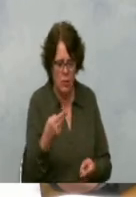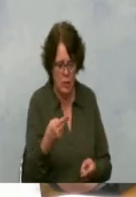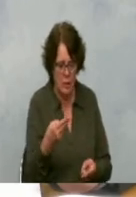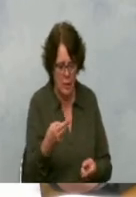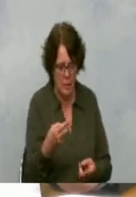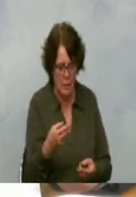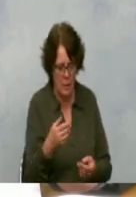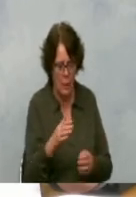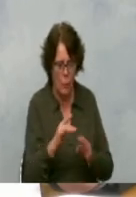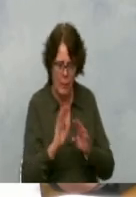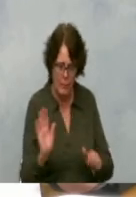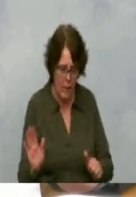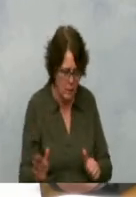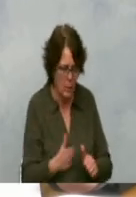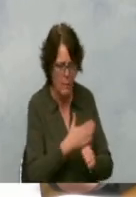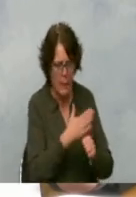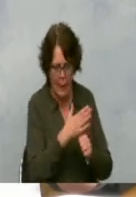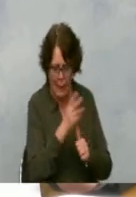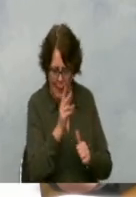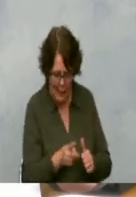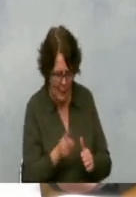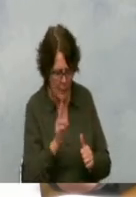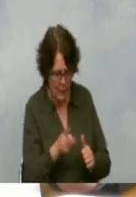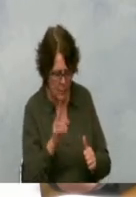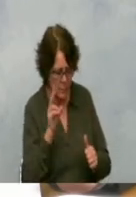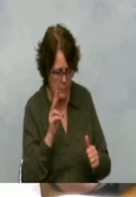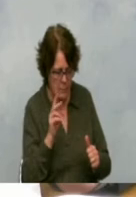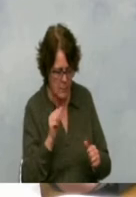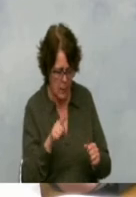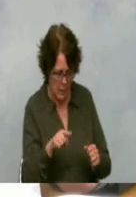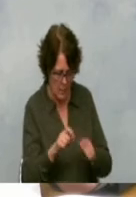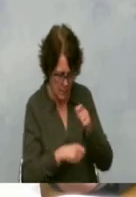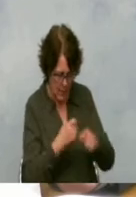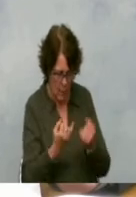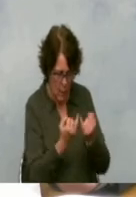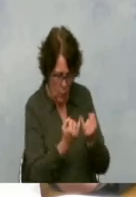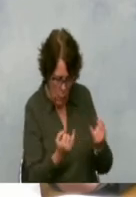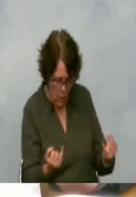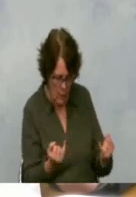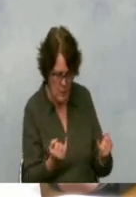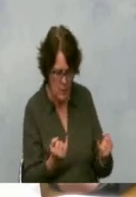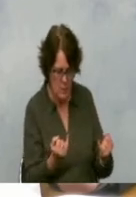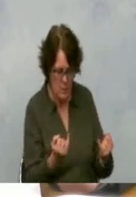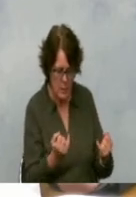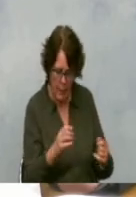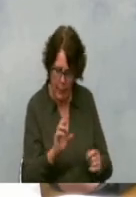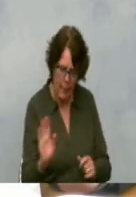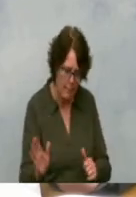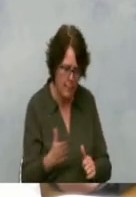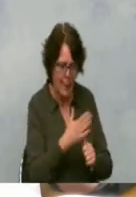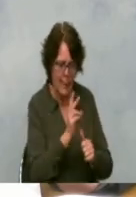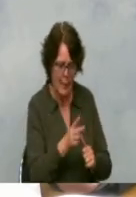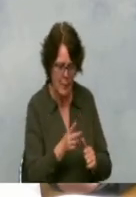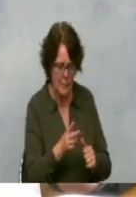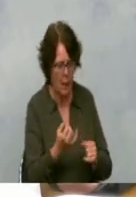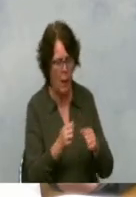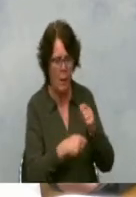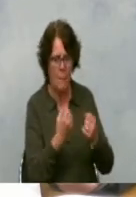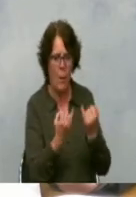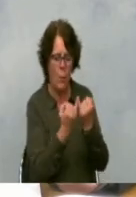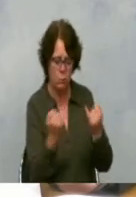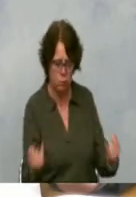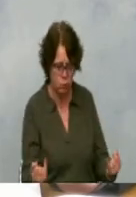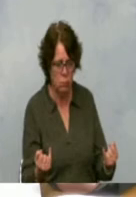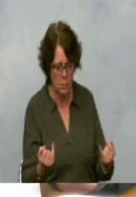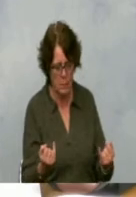back and come back again to say, look, this is making things worse. And then back again to say even more worse, where we've